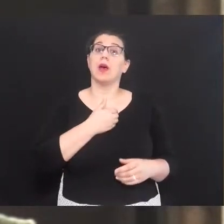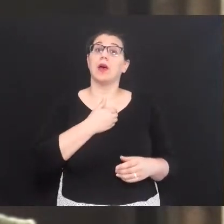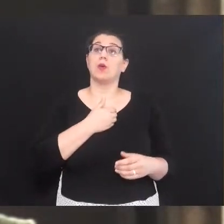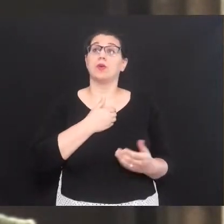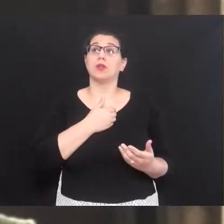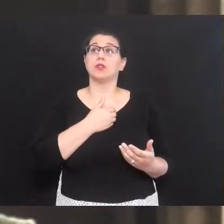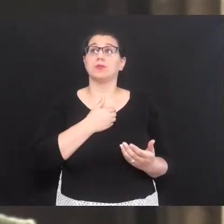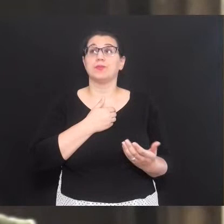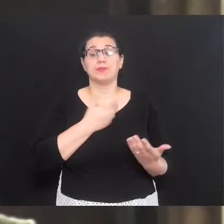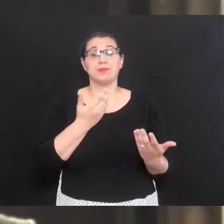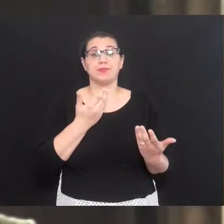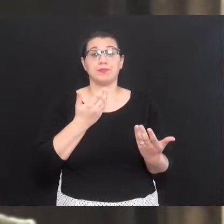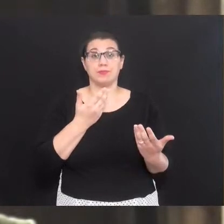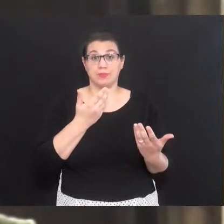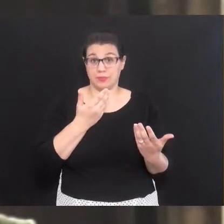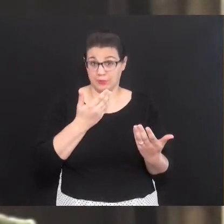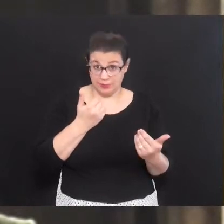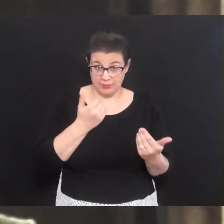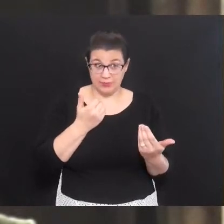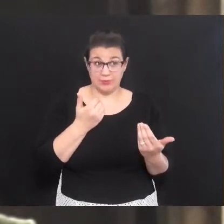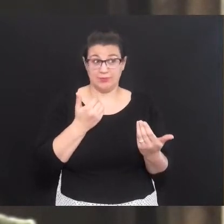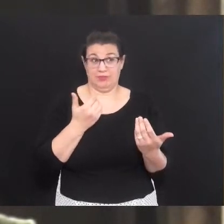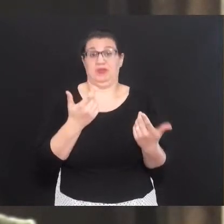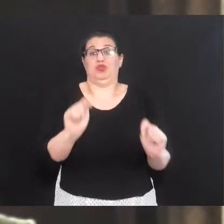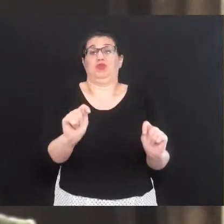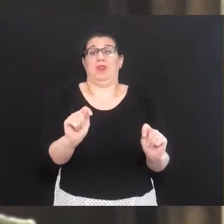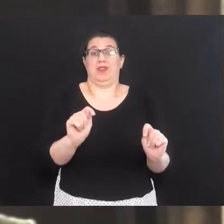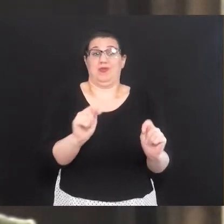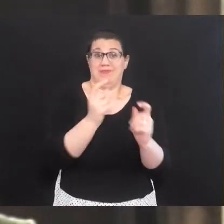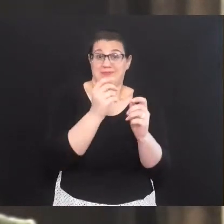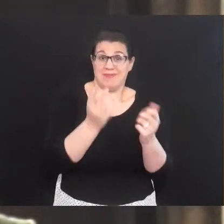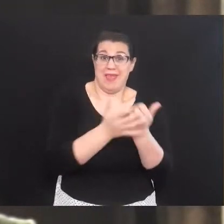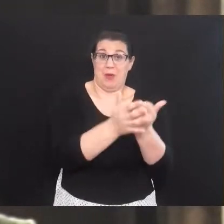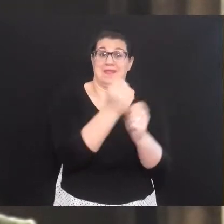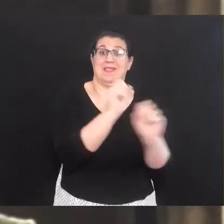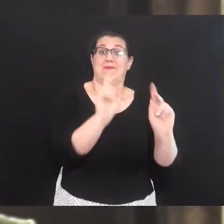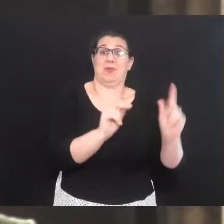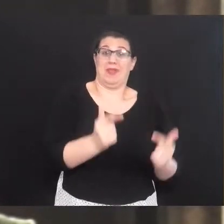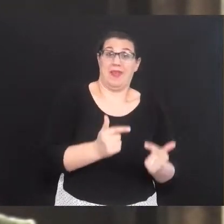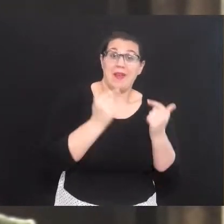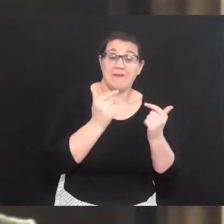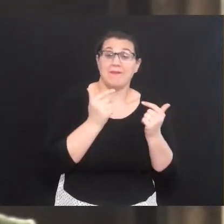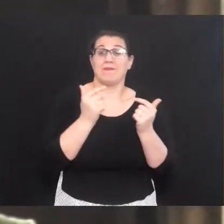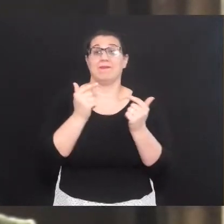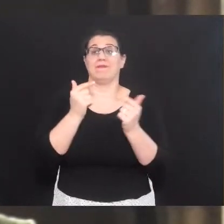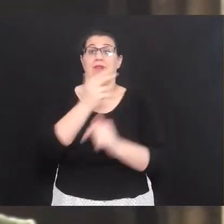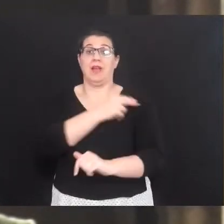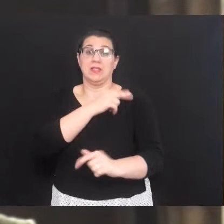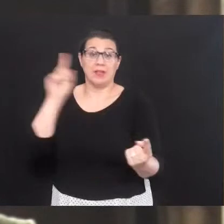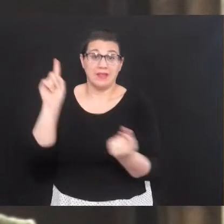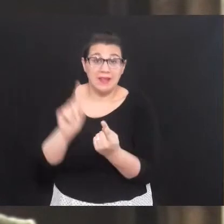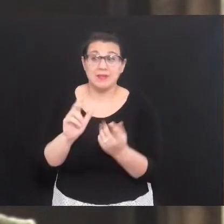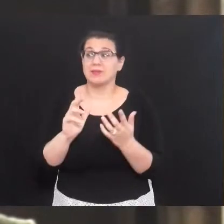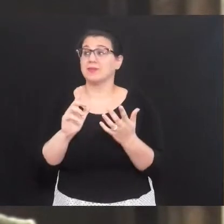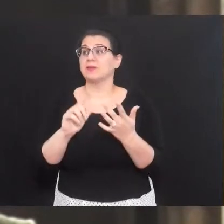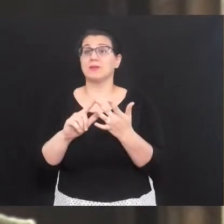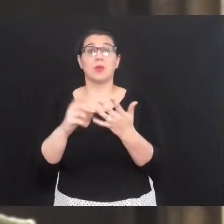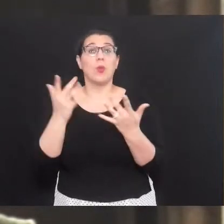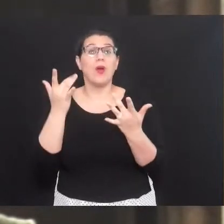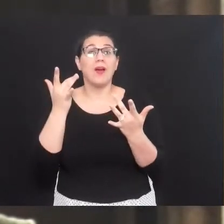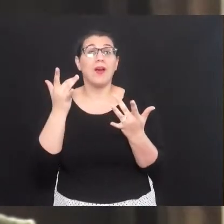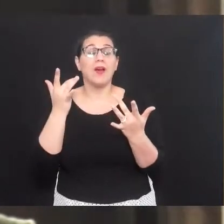and maintain hospital capacity for the long term is to see more people that choose to be